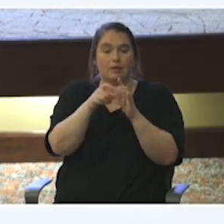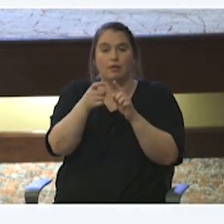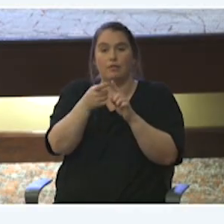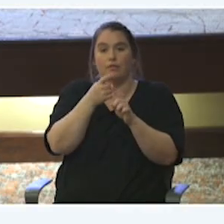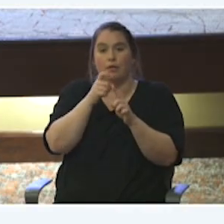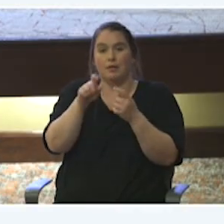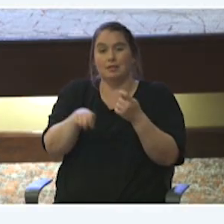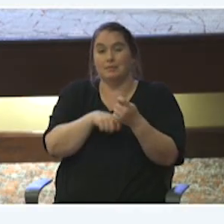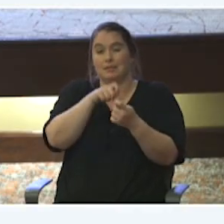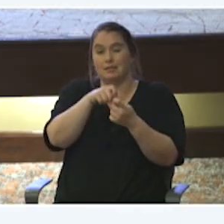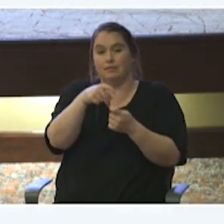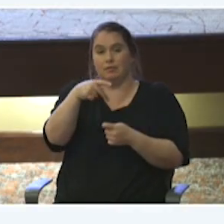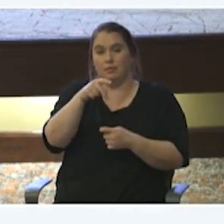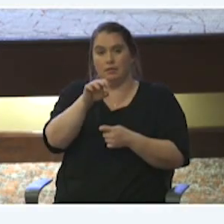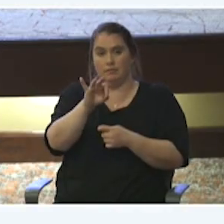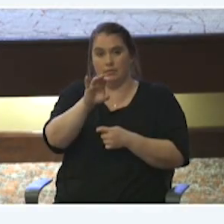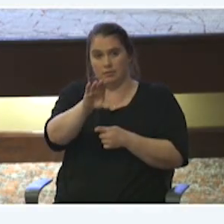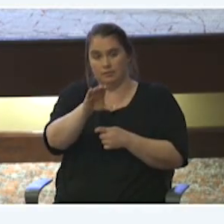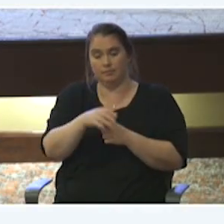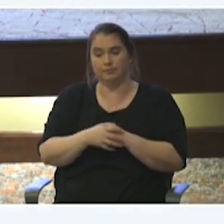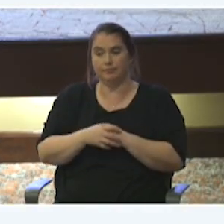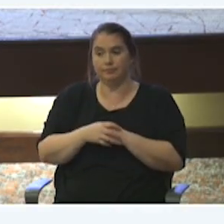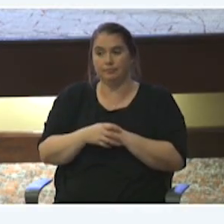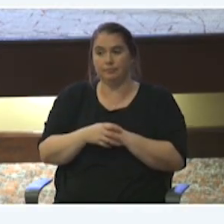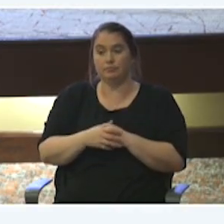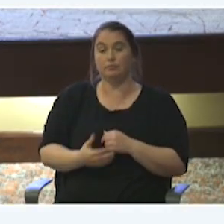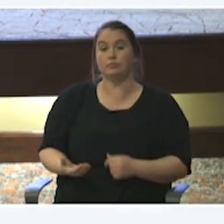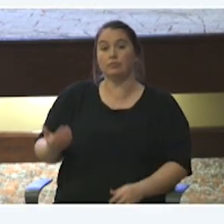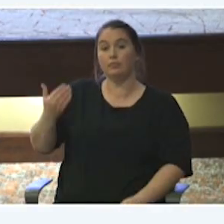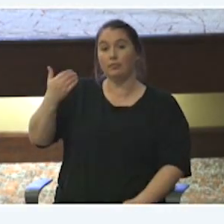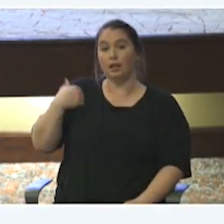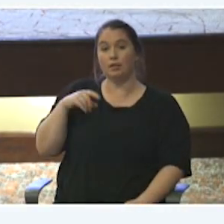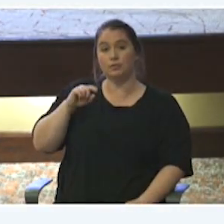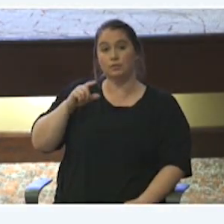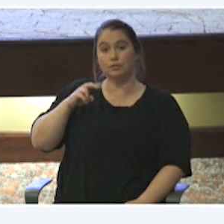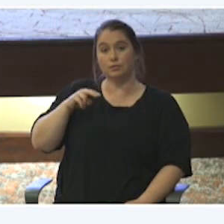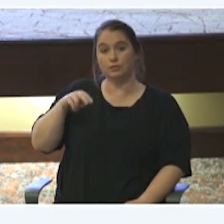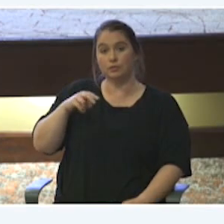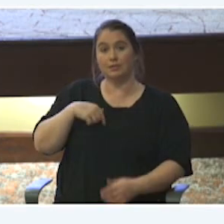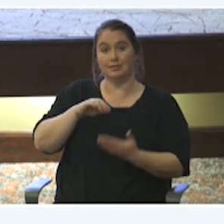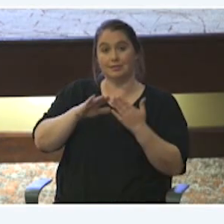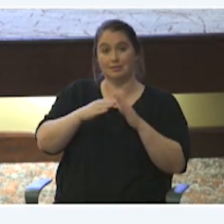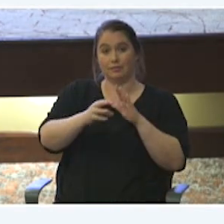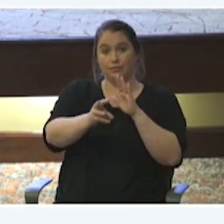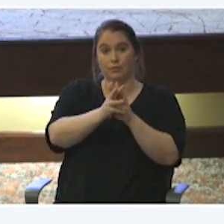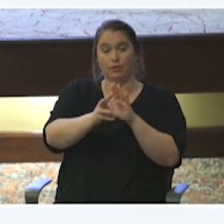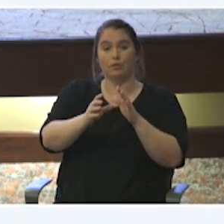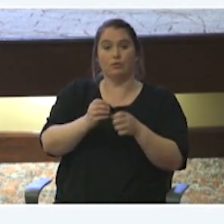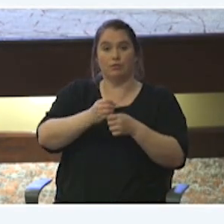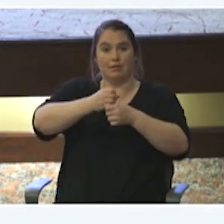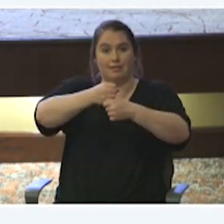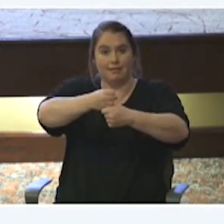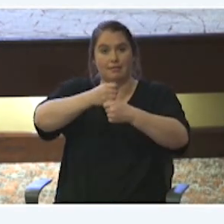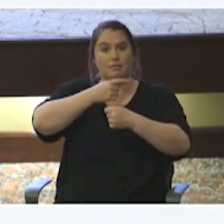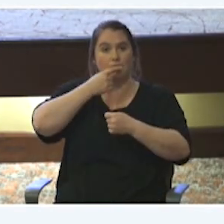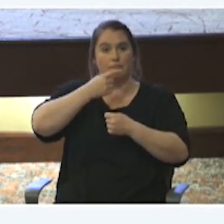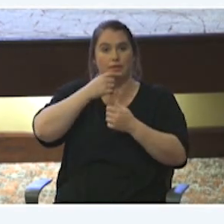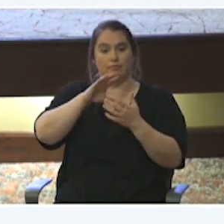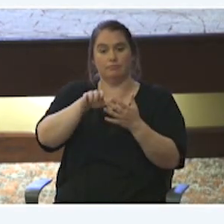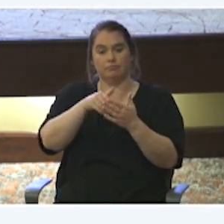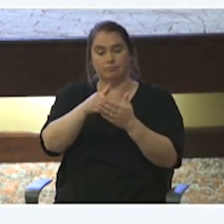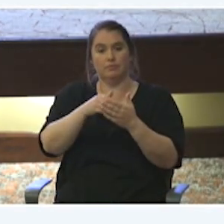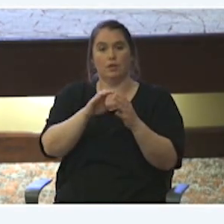particular PFC. Now, back in 2022, the City of Waco created the Waco Community Public Facility